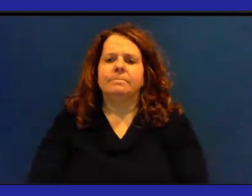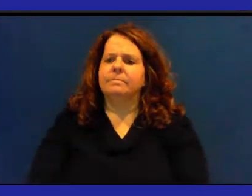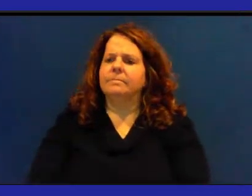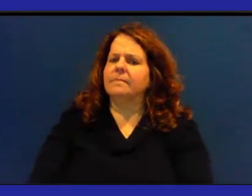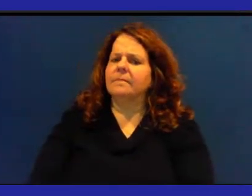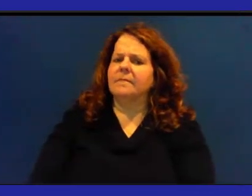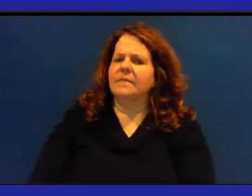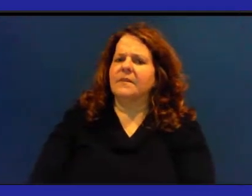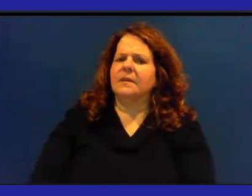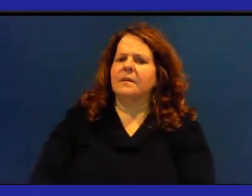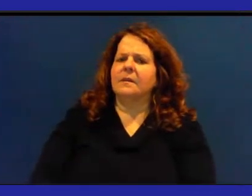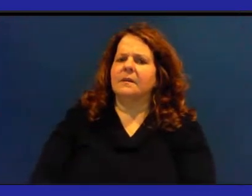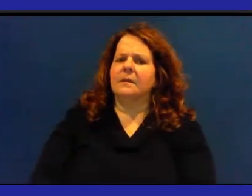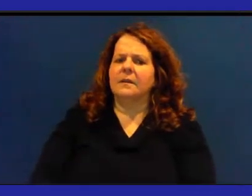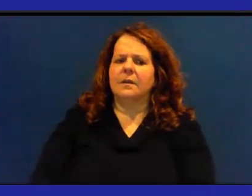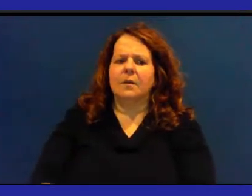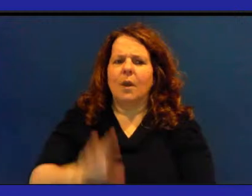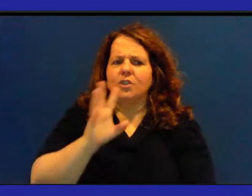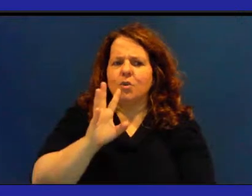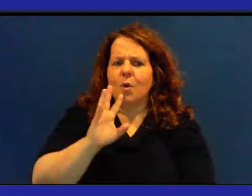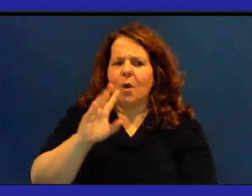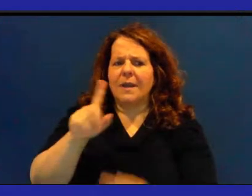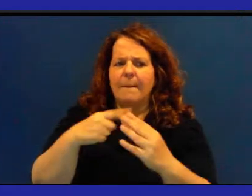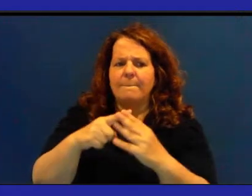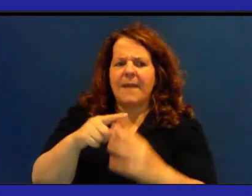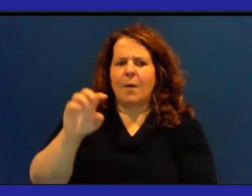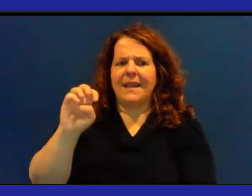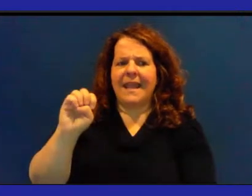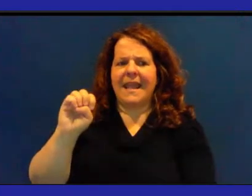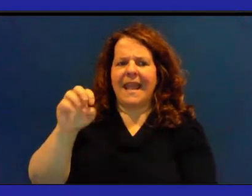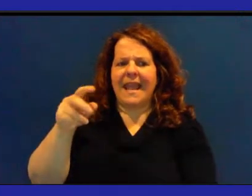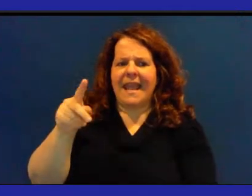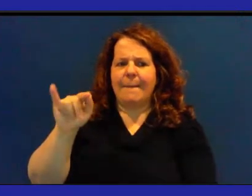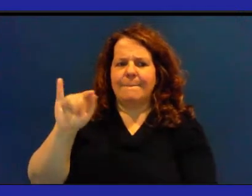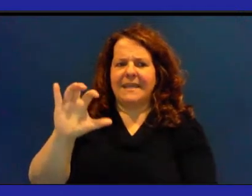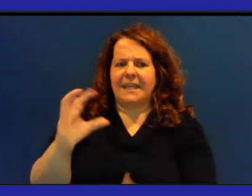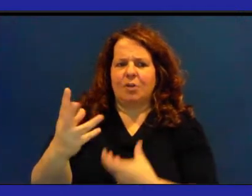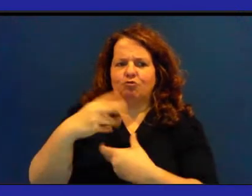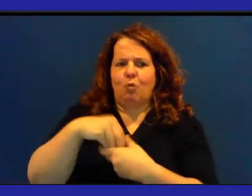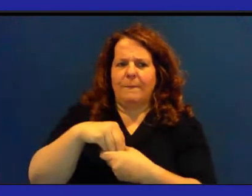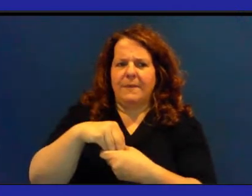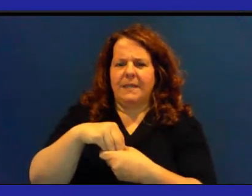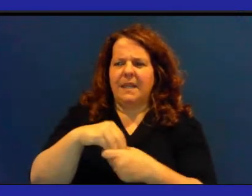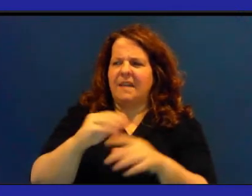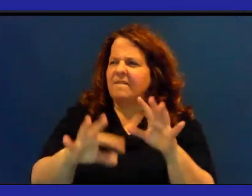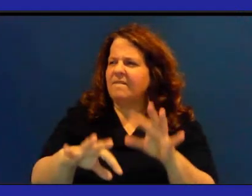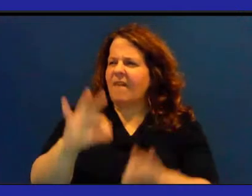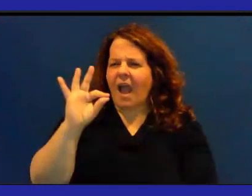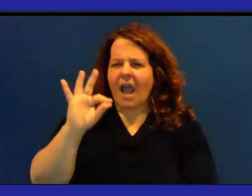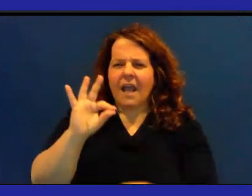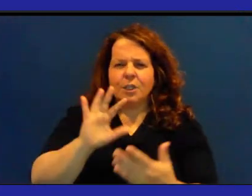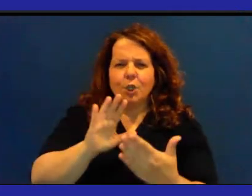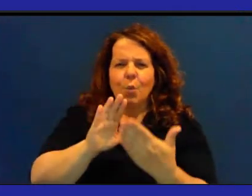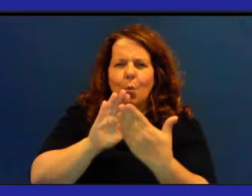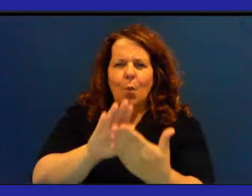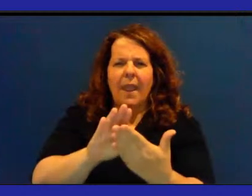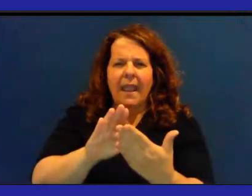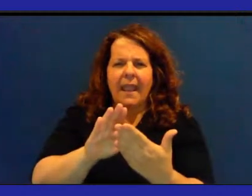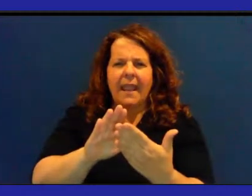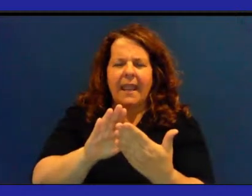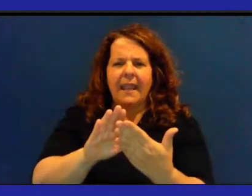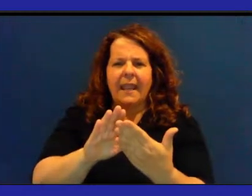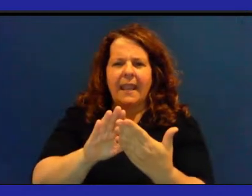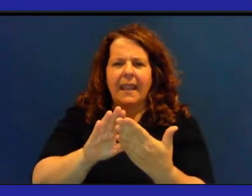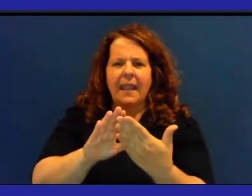when we get to the EPIC enrollment, but we talked about finding a way to quantify